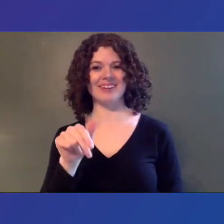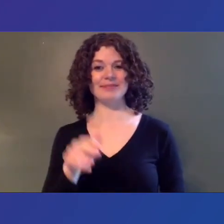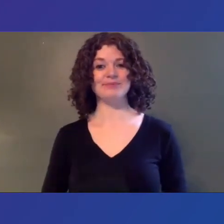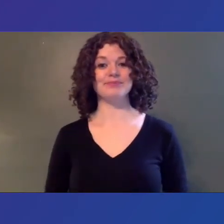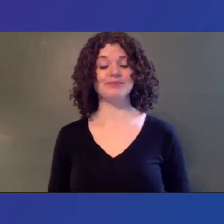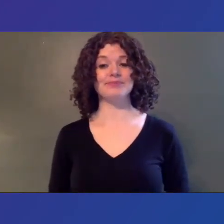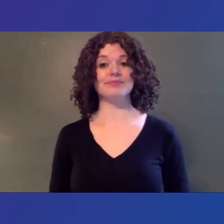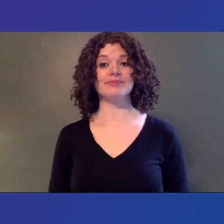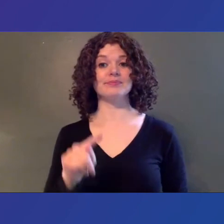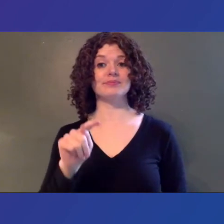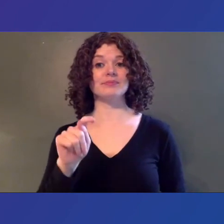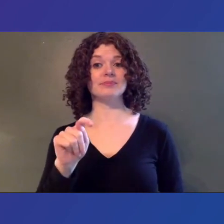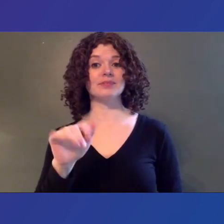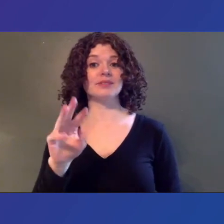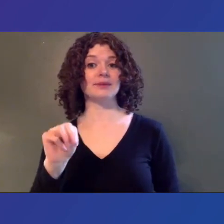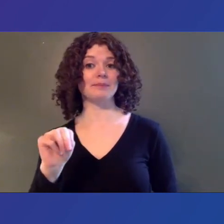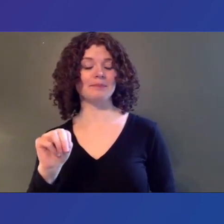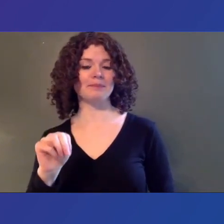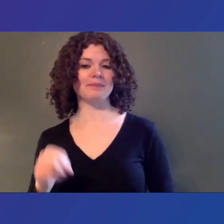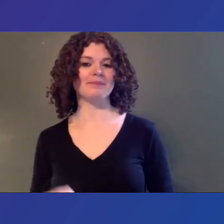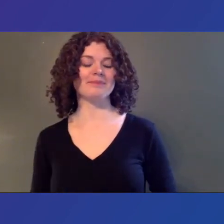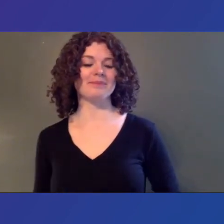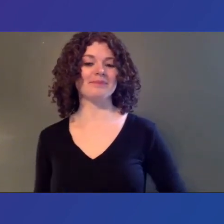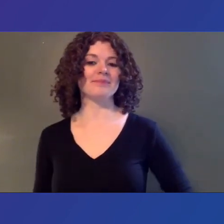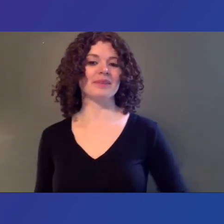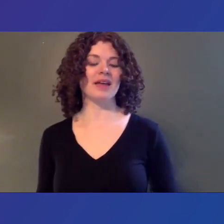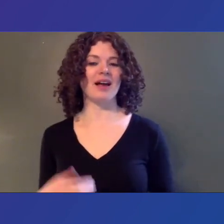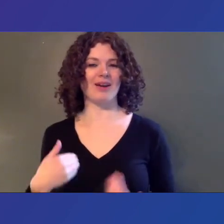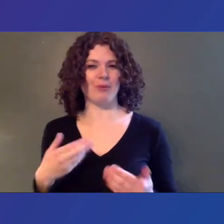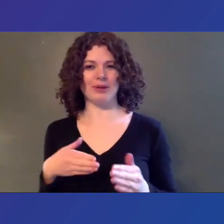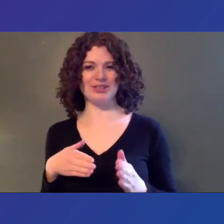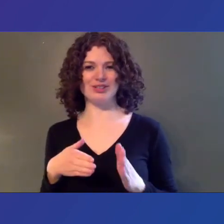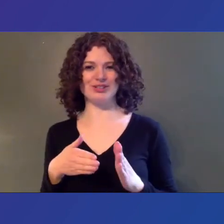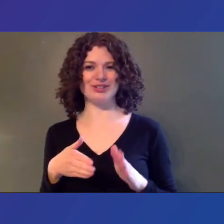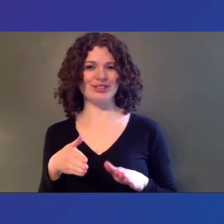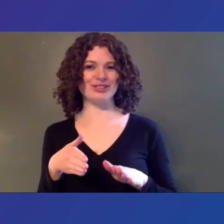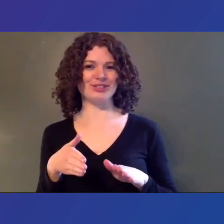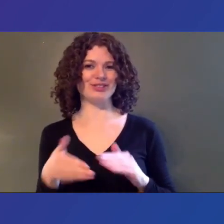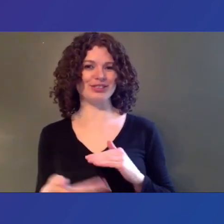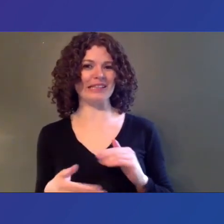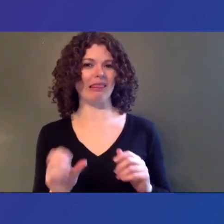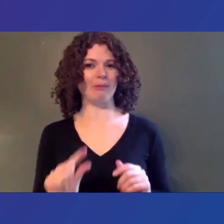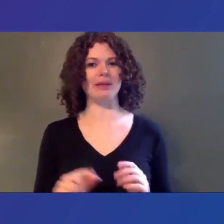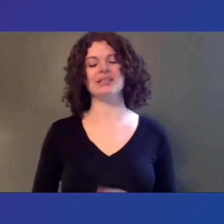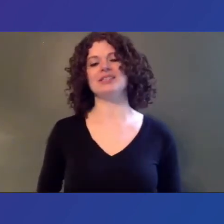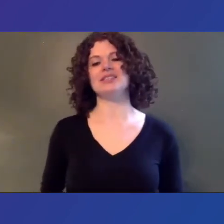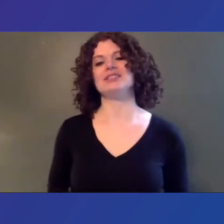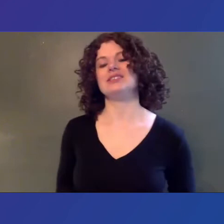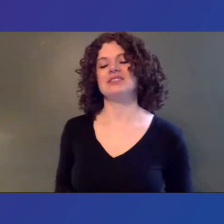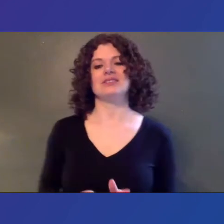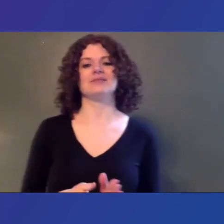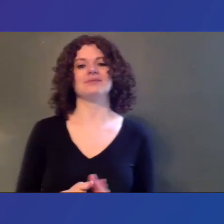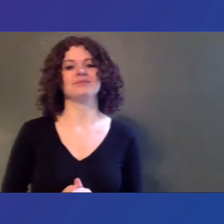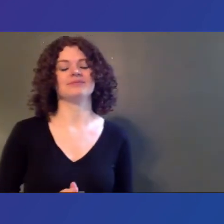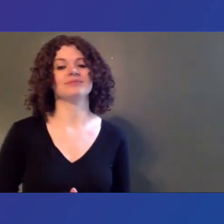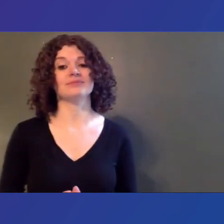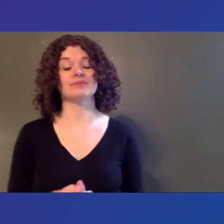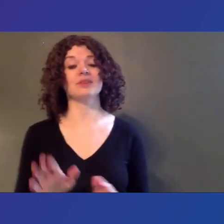There's two. Go for it. By you can shift the social dance needle by being